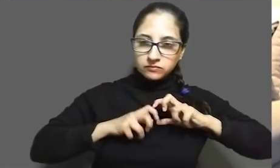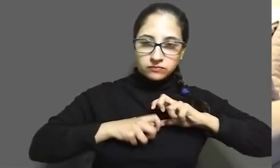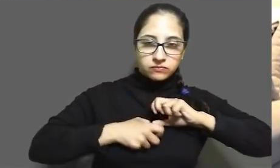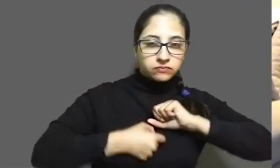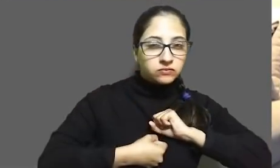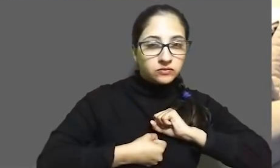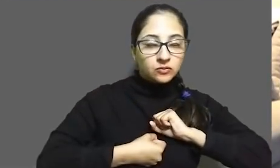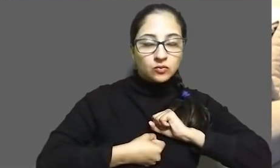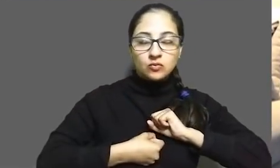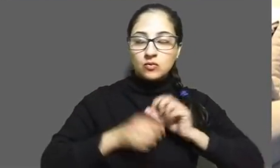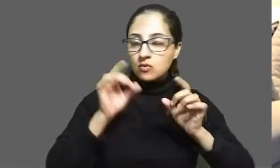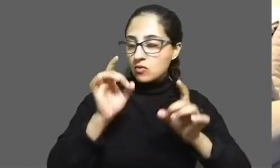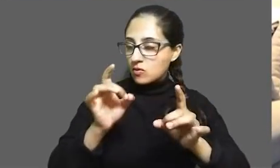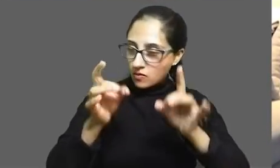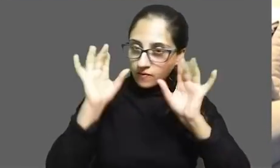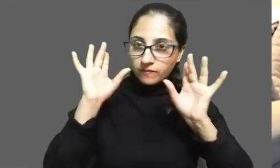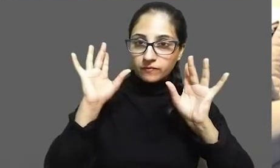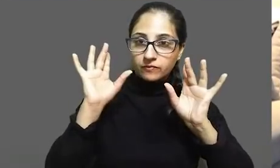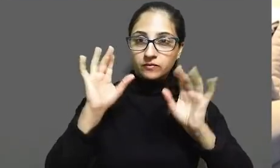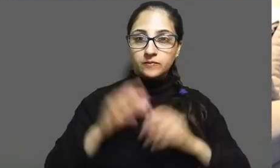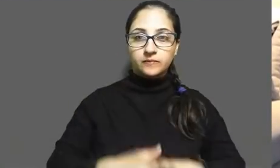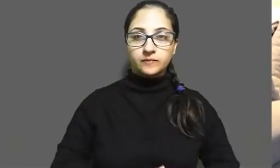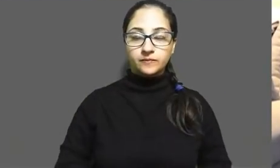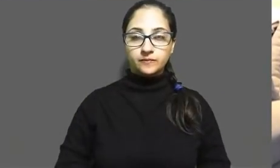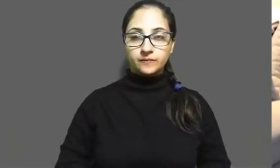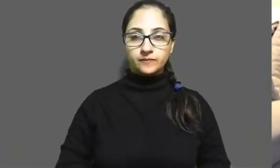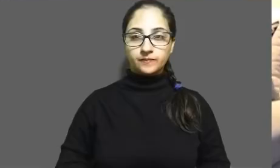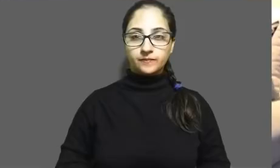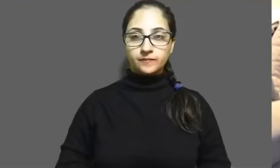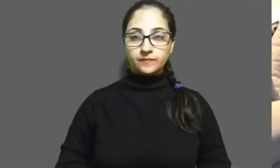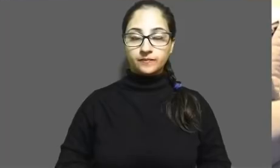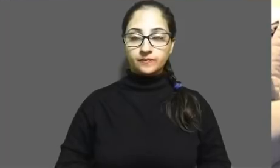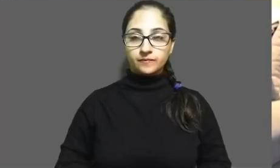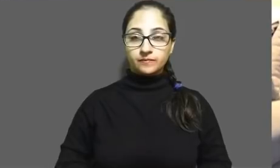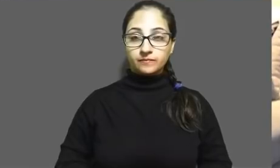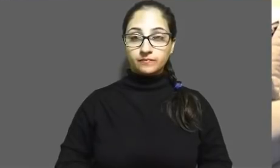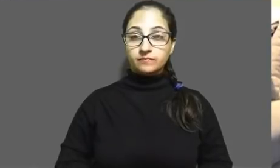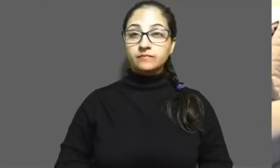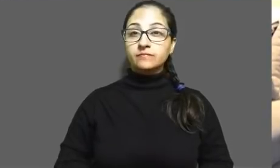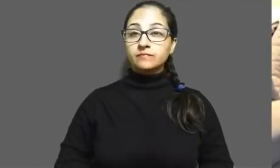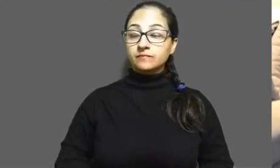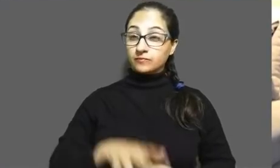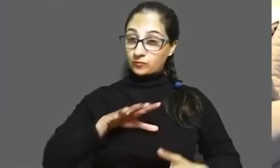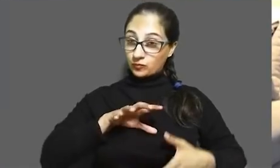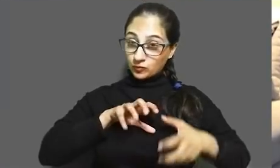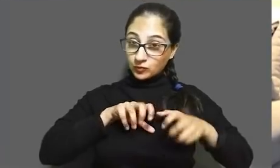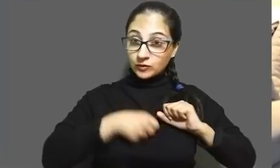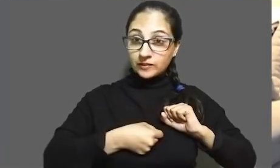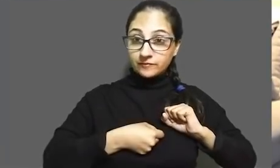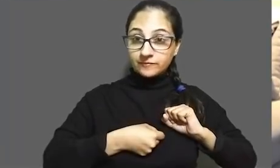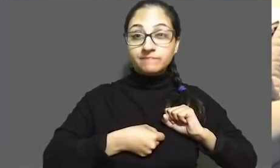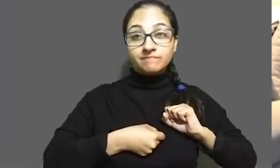the reactions. And at times it may feel like the pain is simply unbearable.